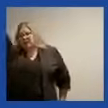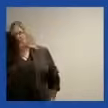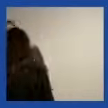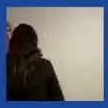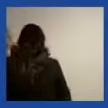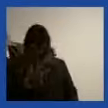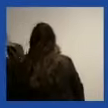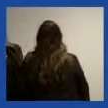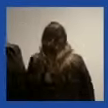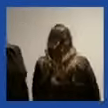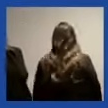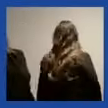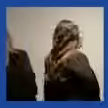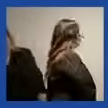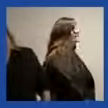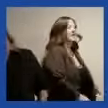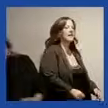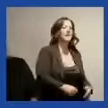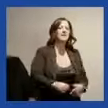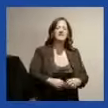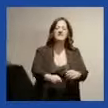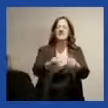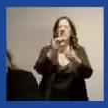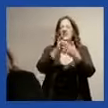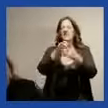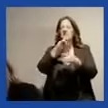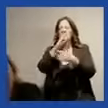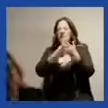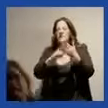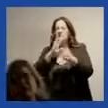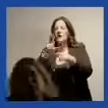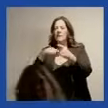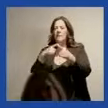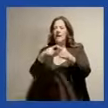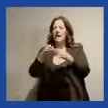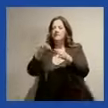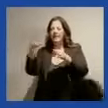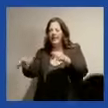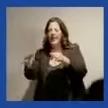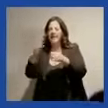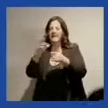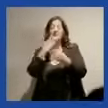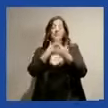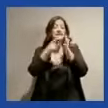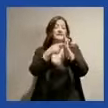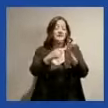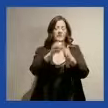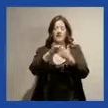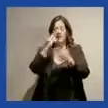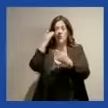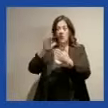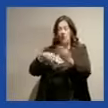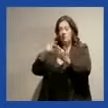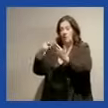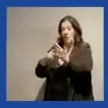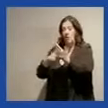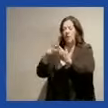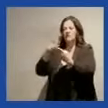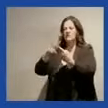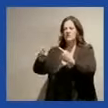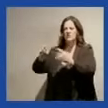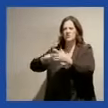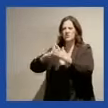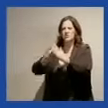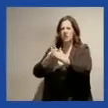talked about pauses and some of the issues that we're just delaying. Perfect example of this is a program that's proposed to go in effect